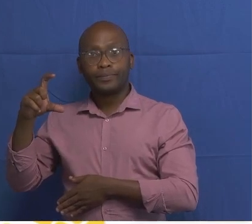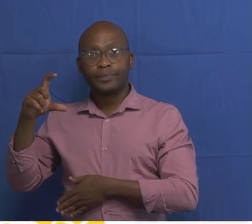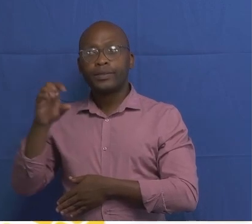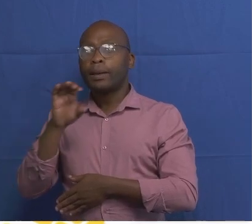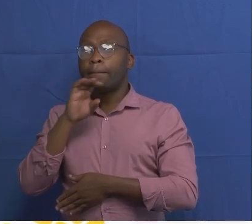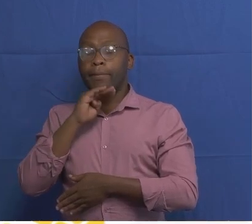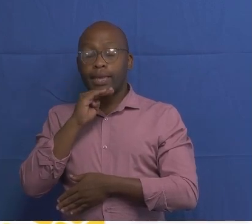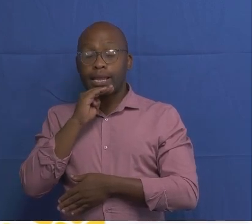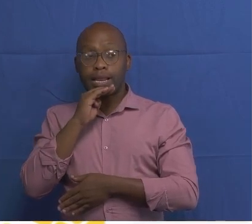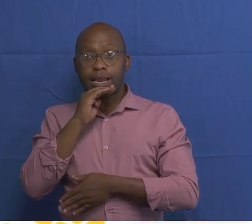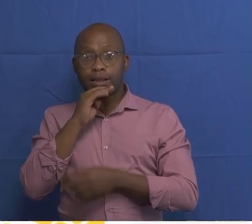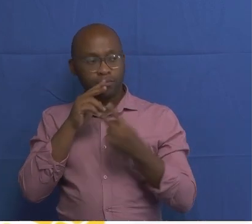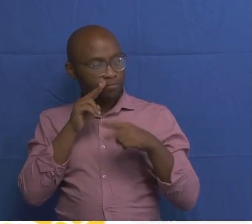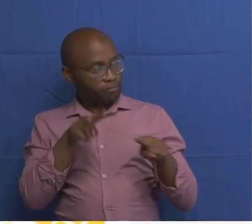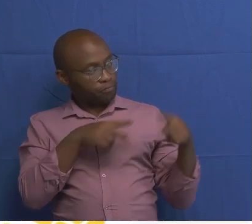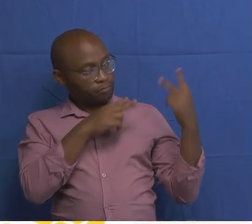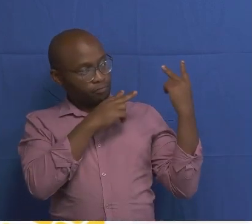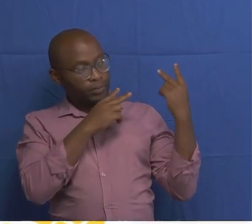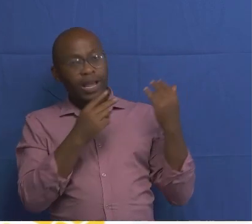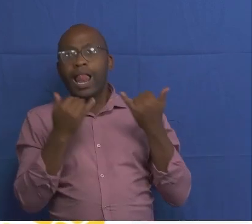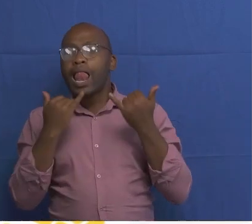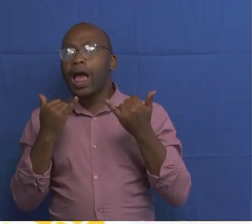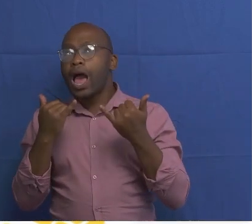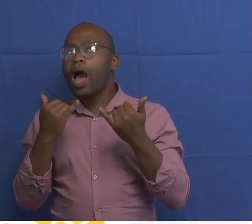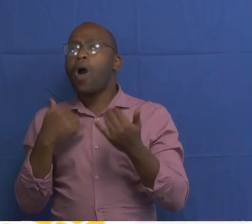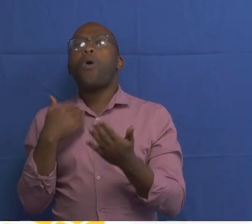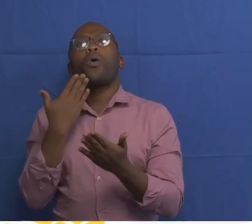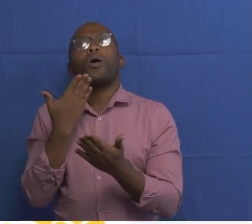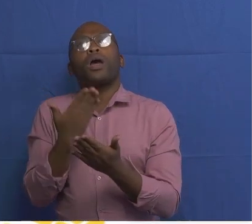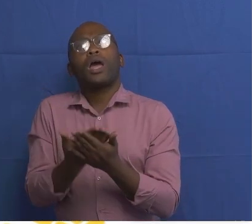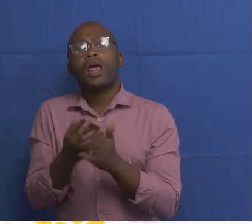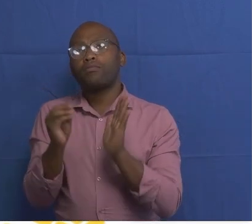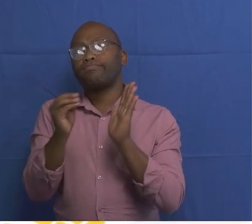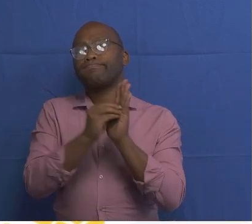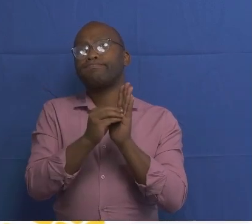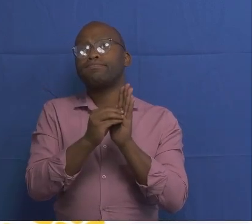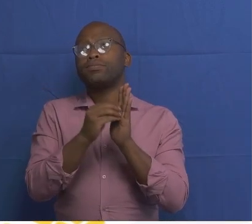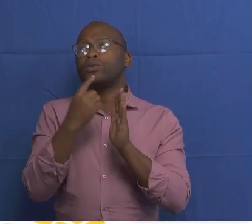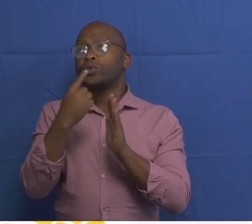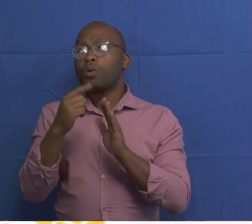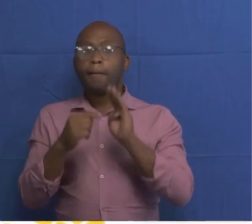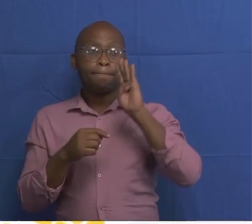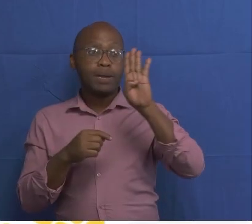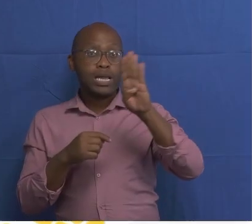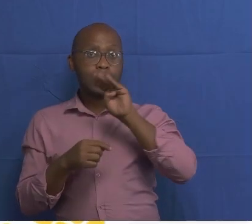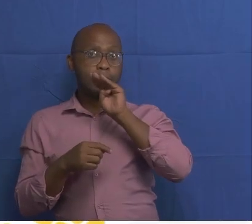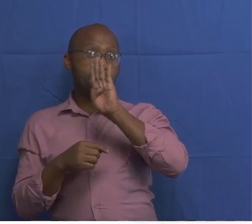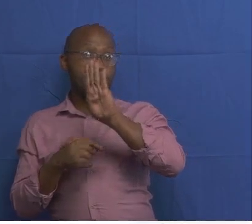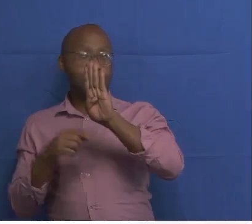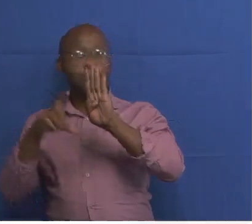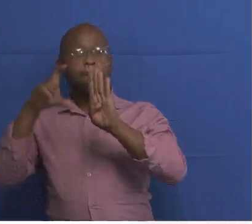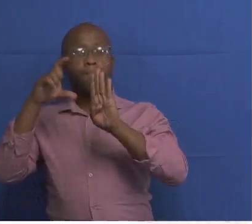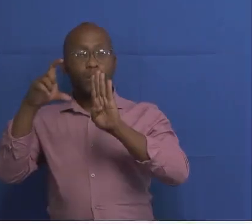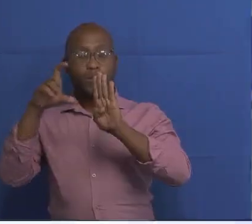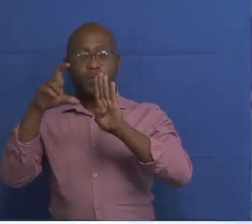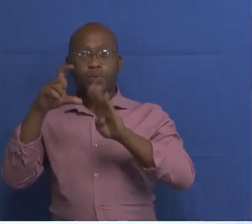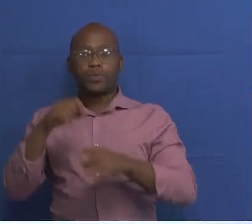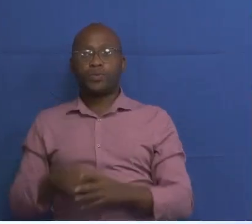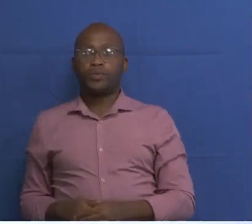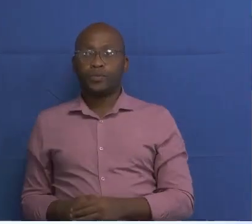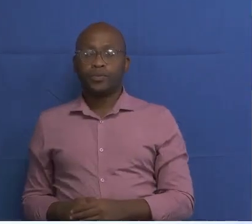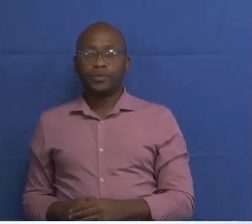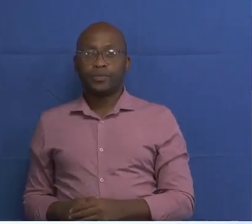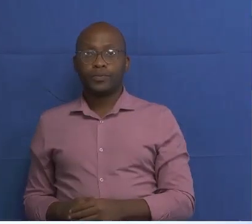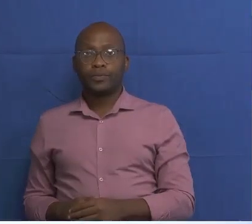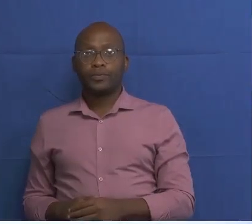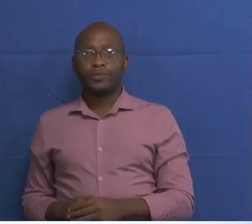for this particular one, for now, we can represent it as two uppercase B's. Now, let us